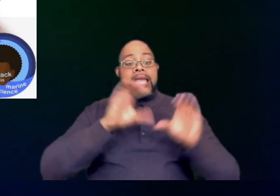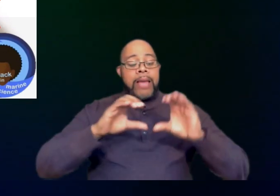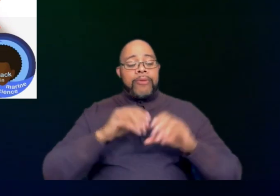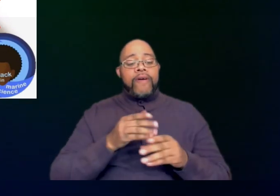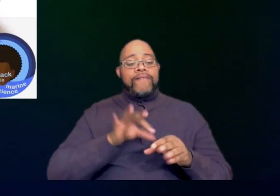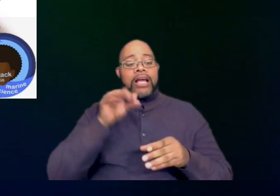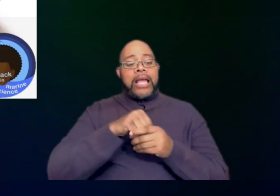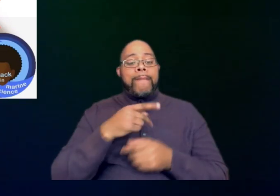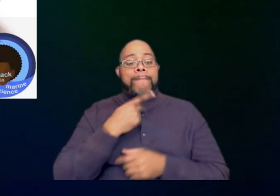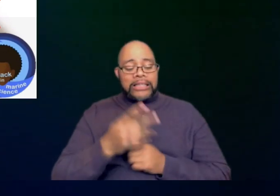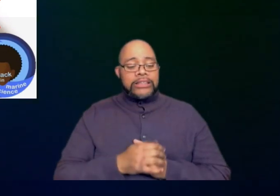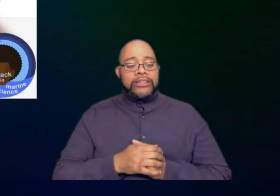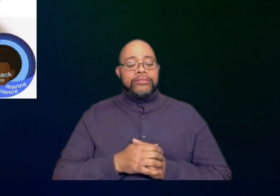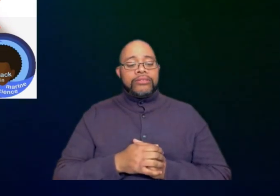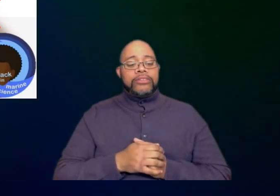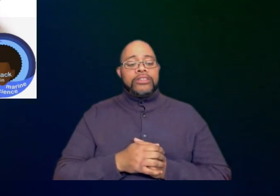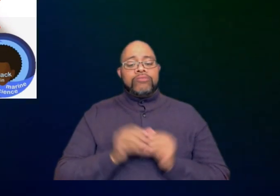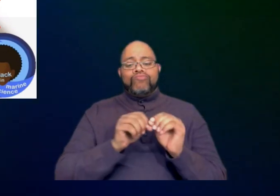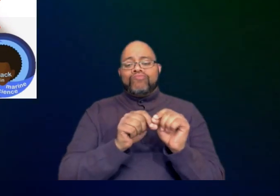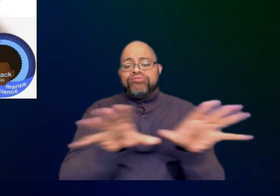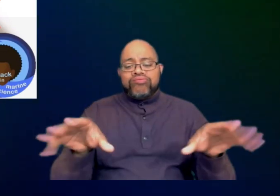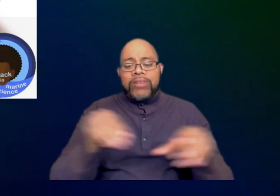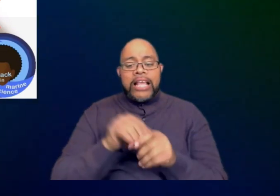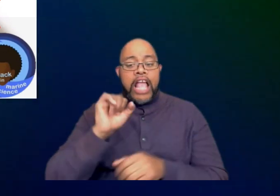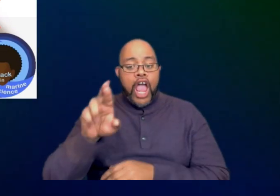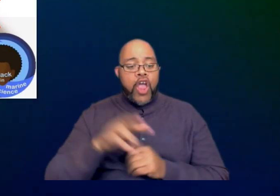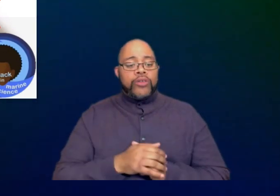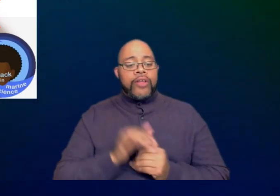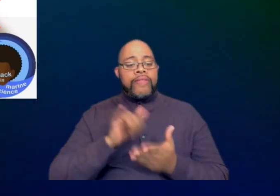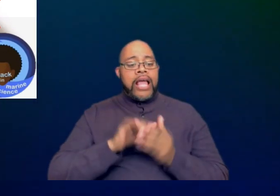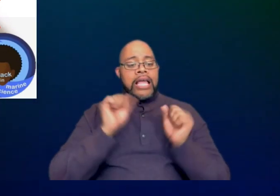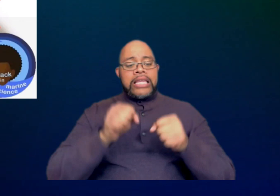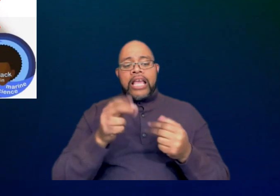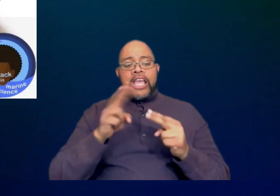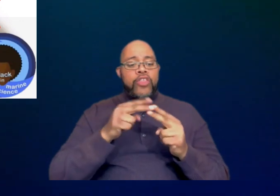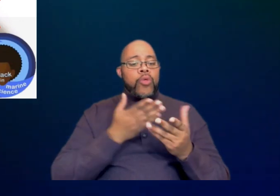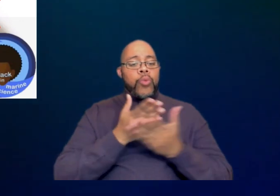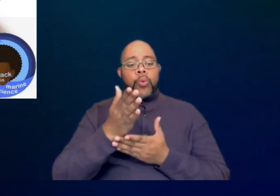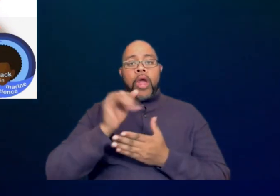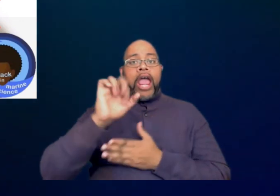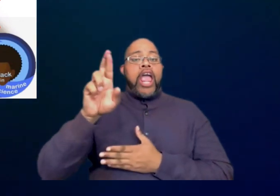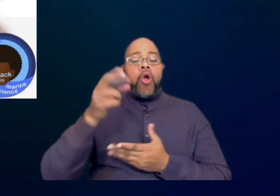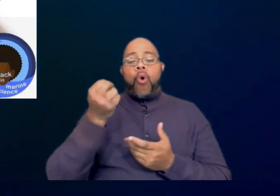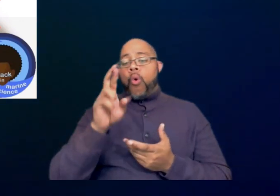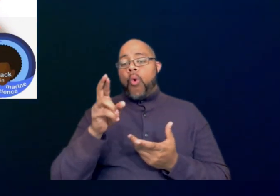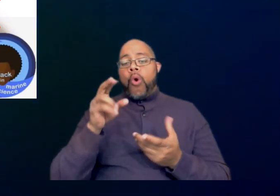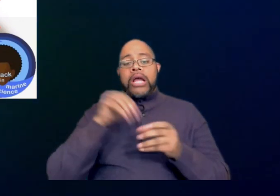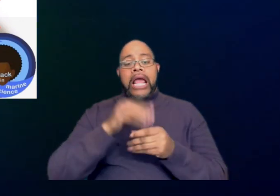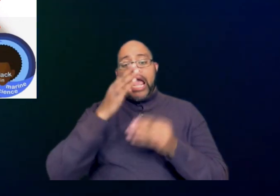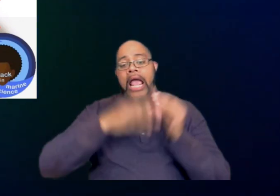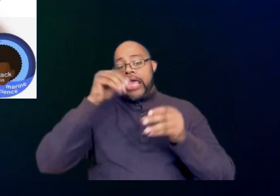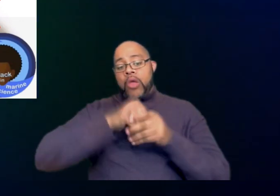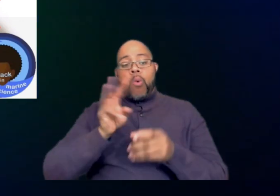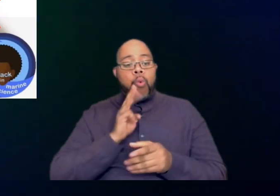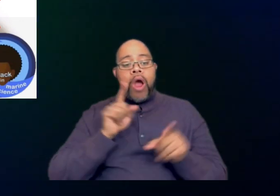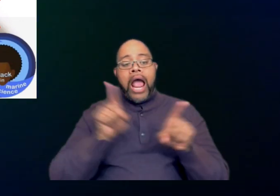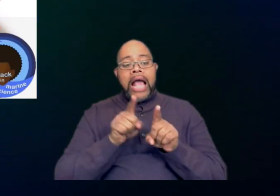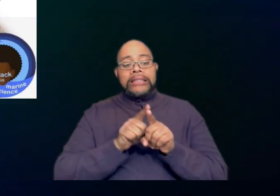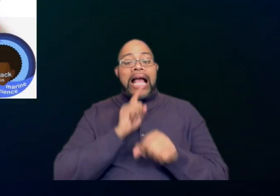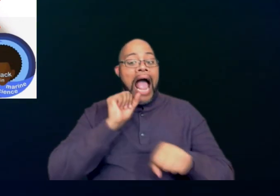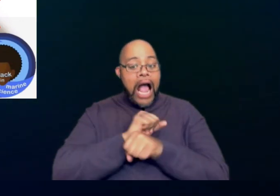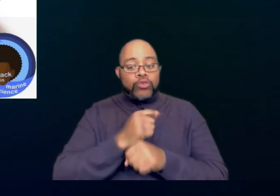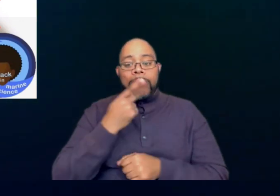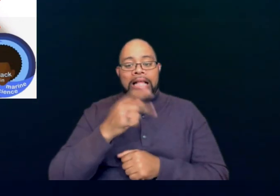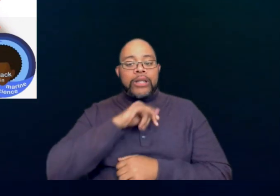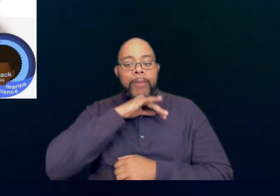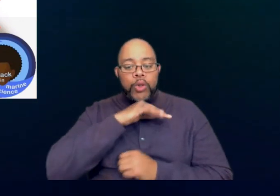chemical component found in plastics is being released in the air. So this could be either released in the air or it could end up in the water as